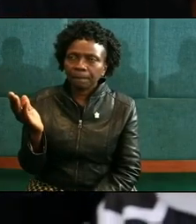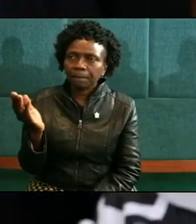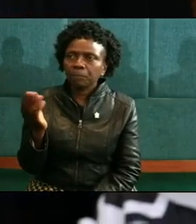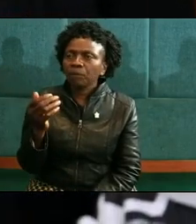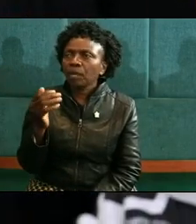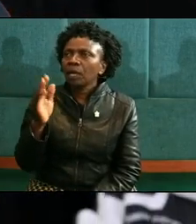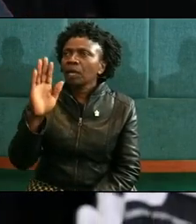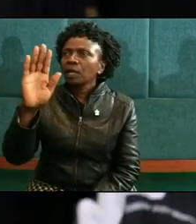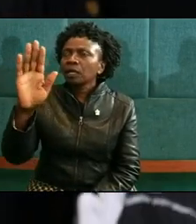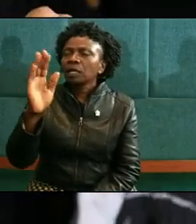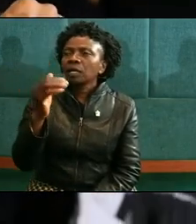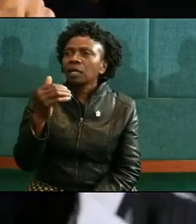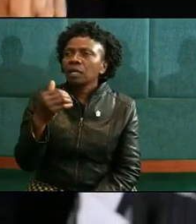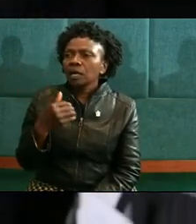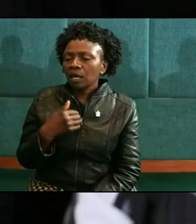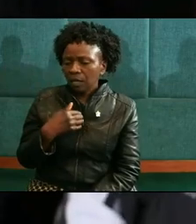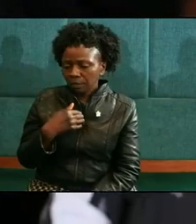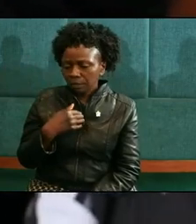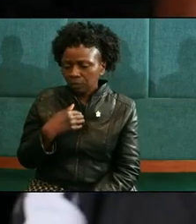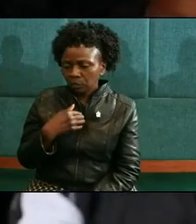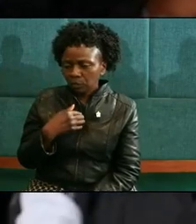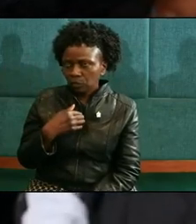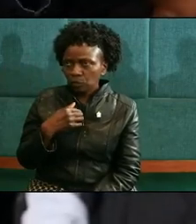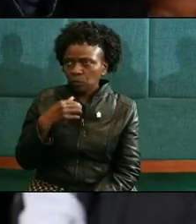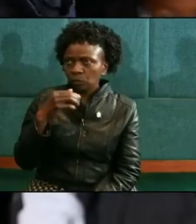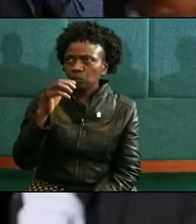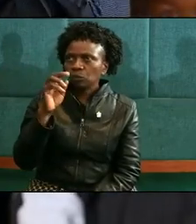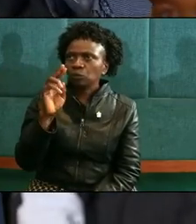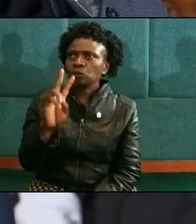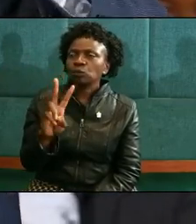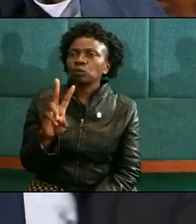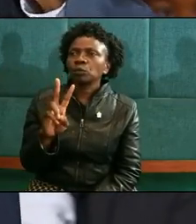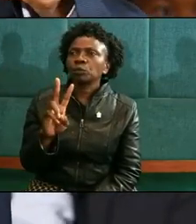I have two fathers.